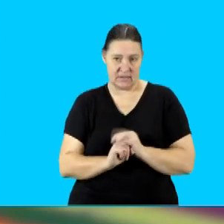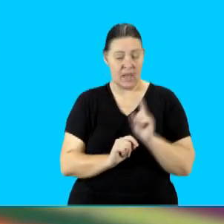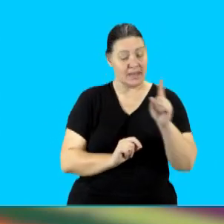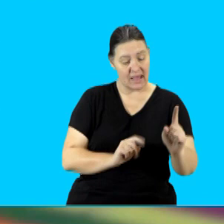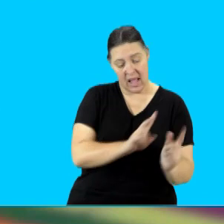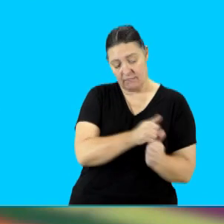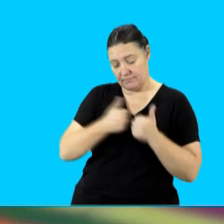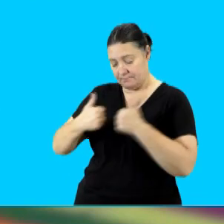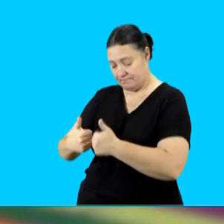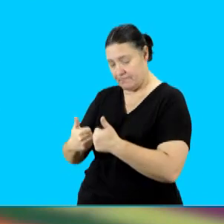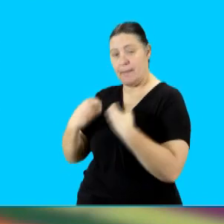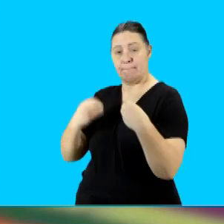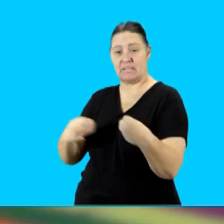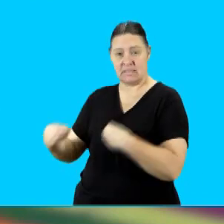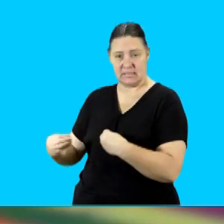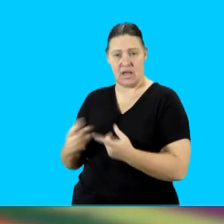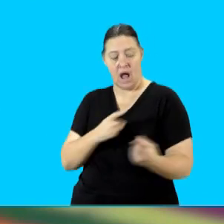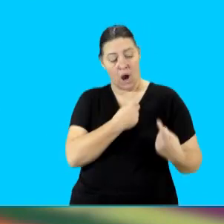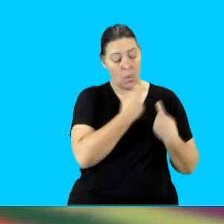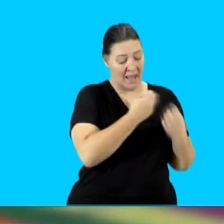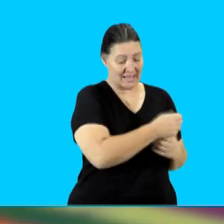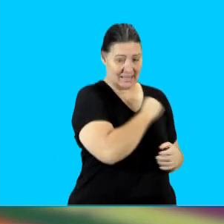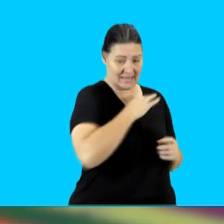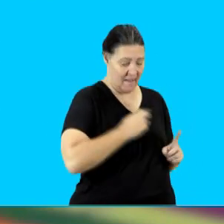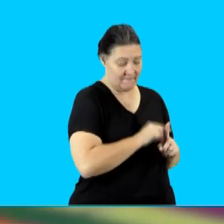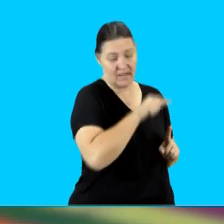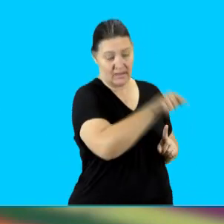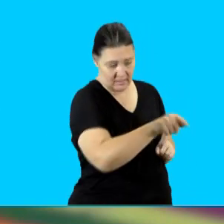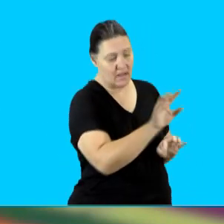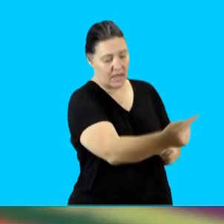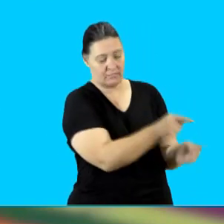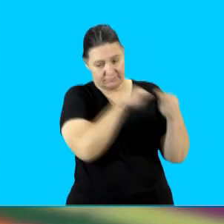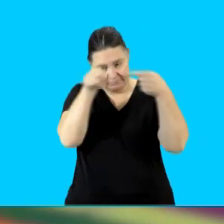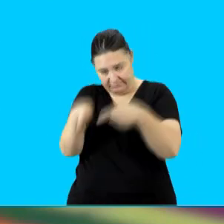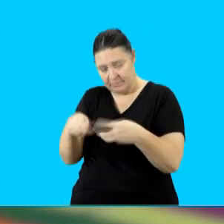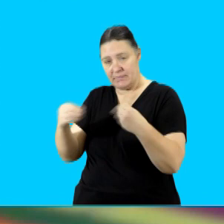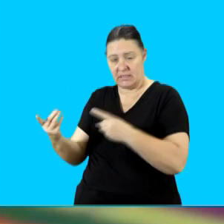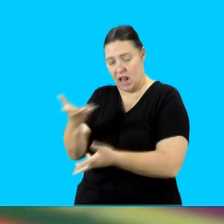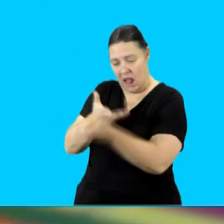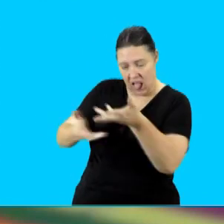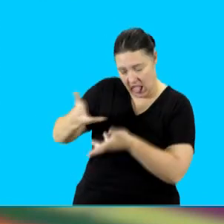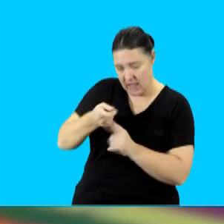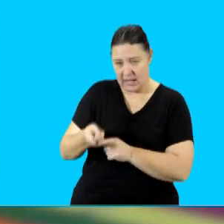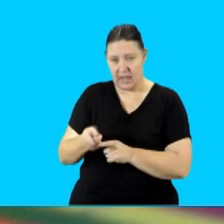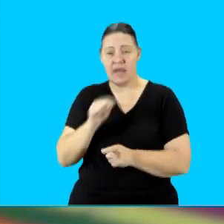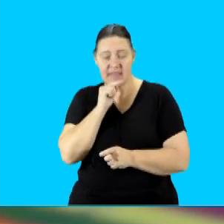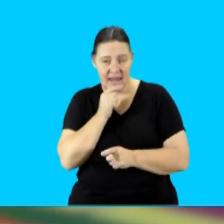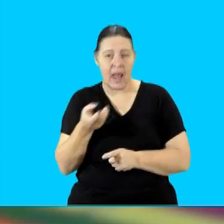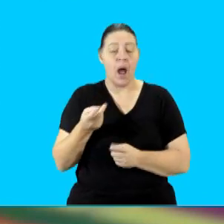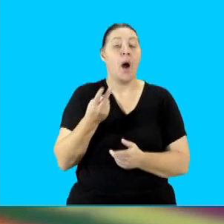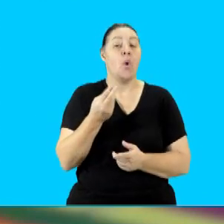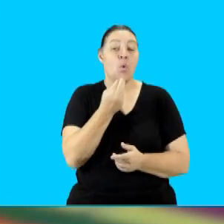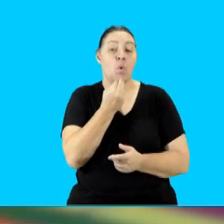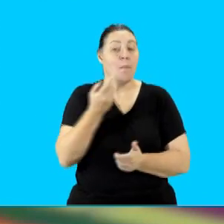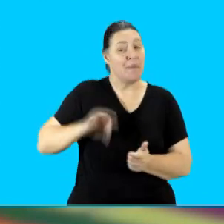employers, discuss employees' complaints, and thereafter they come to a win-win situation that is going to